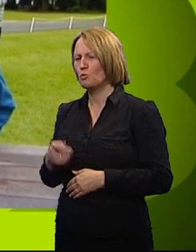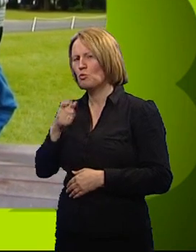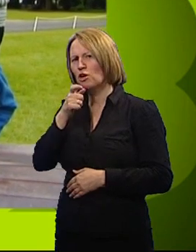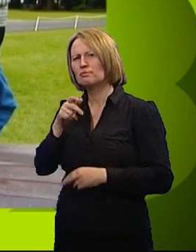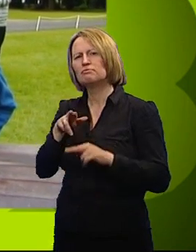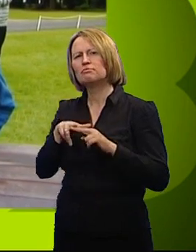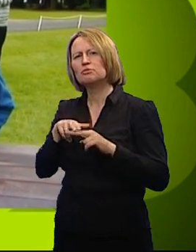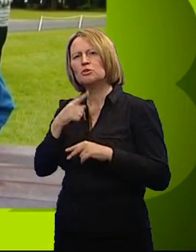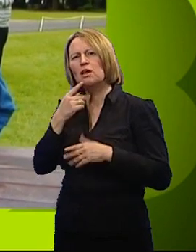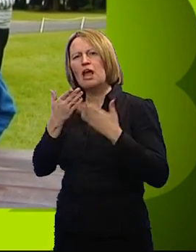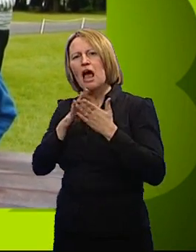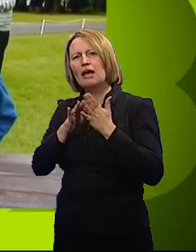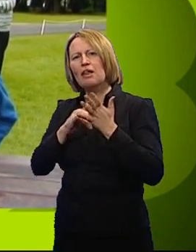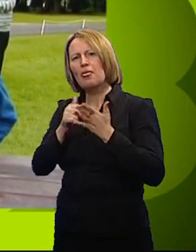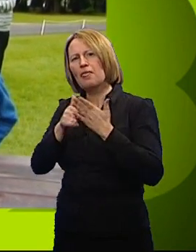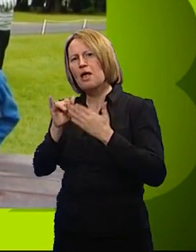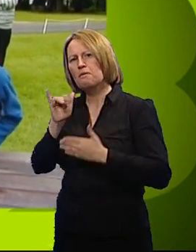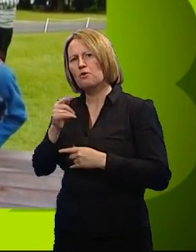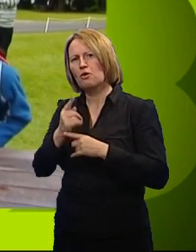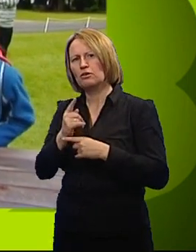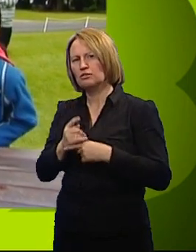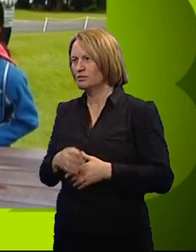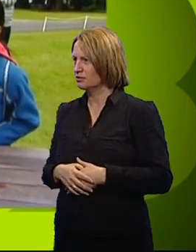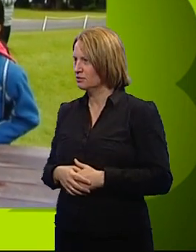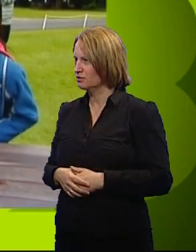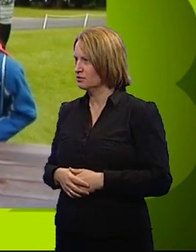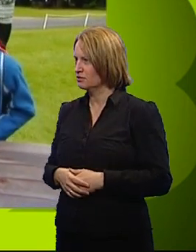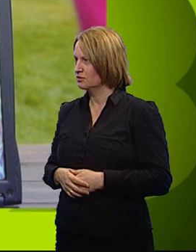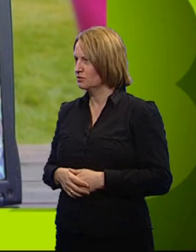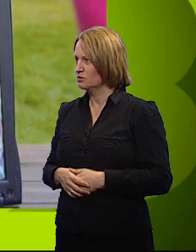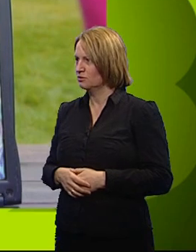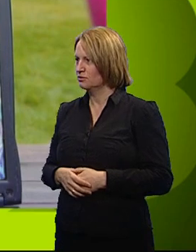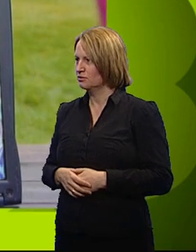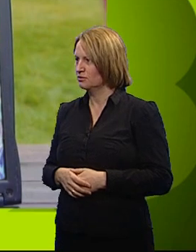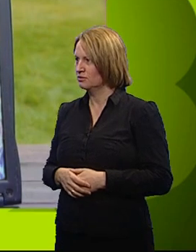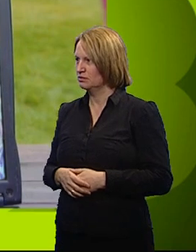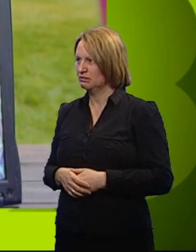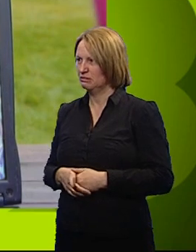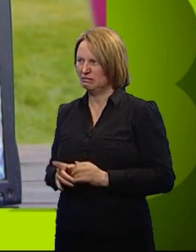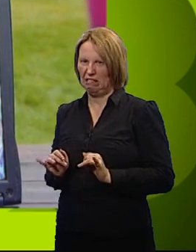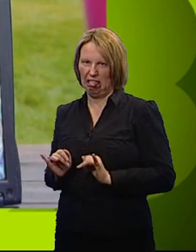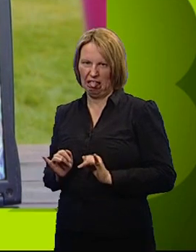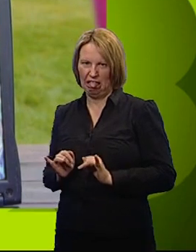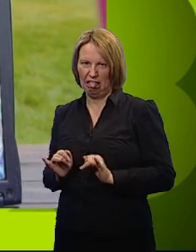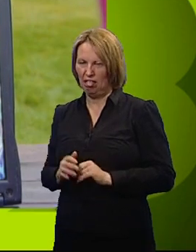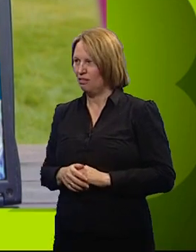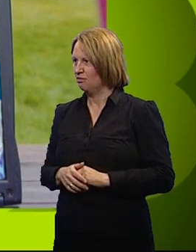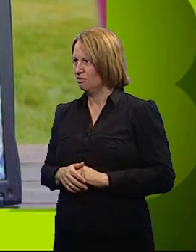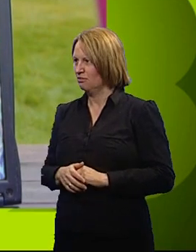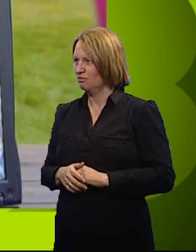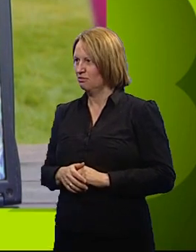one word did Dad use to describe the haggis at the airport? Was it A, disgusting, or